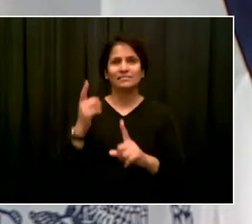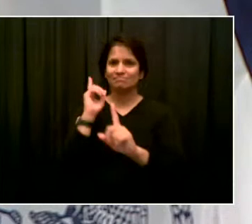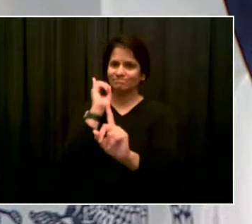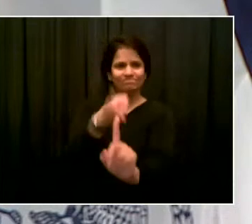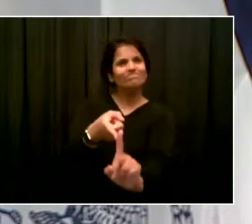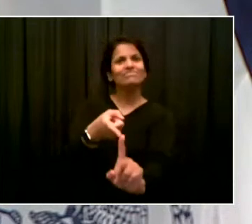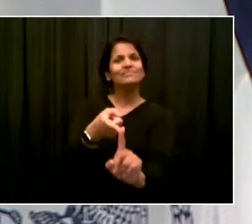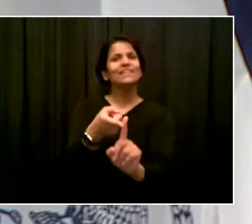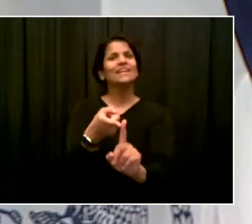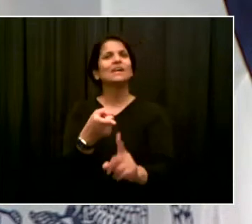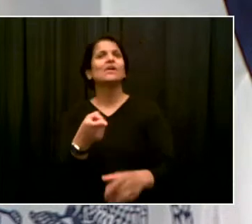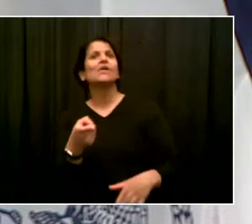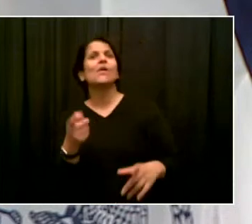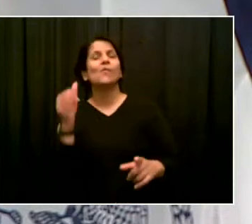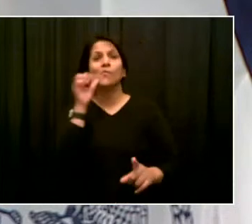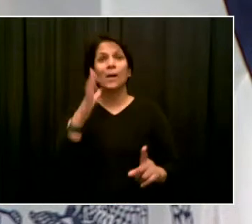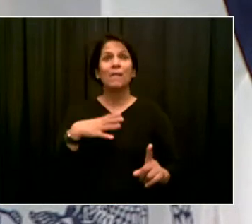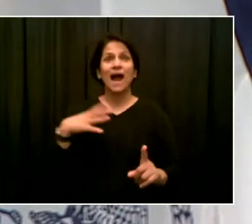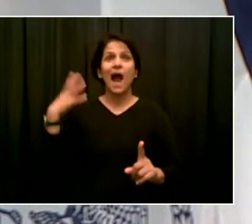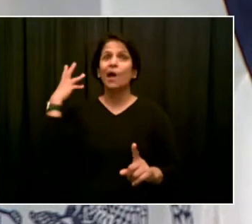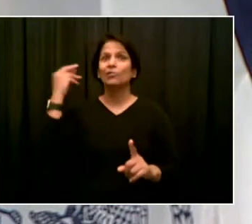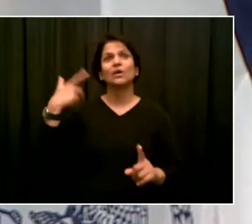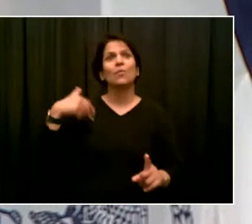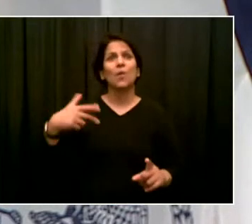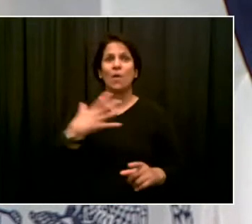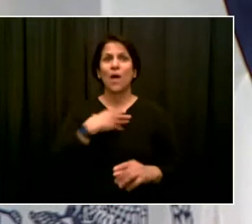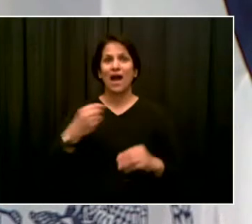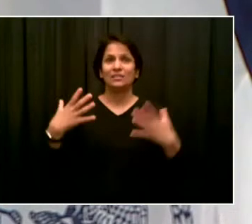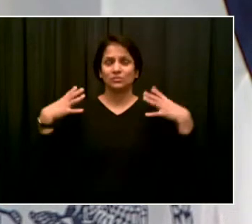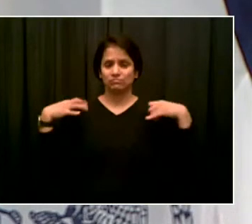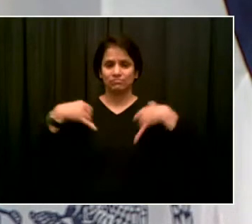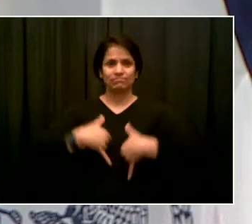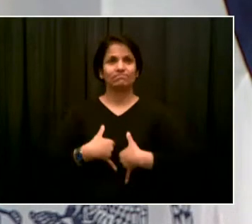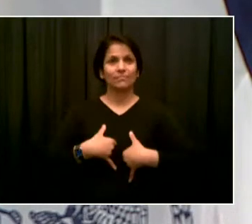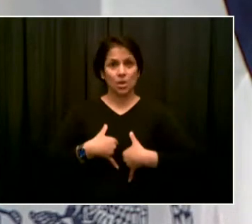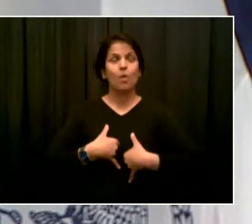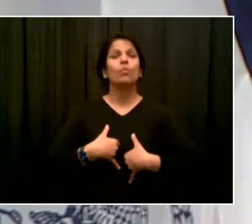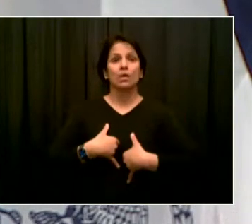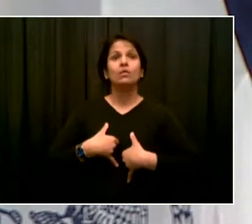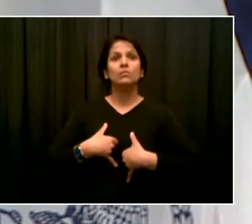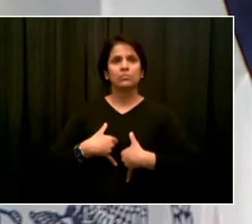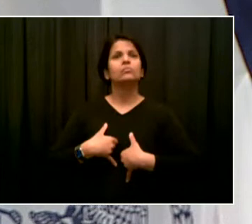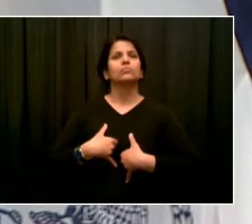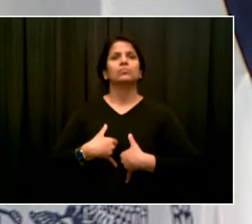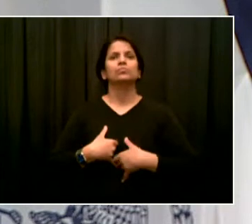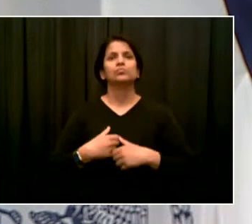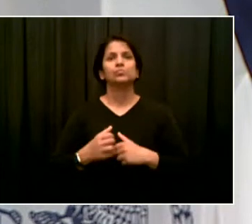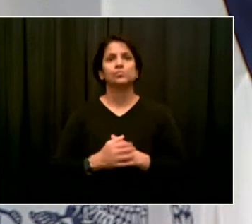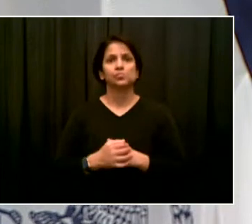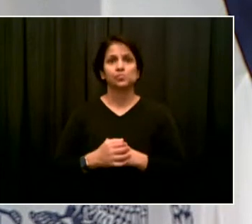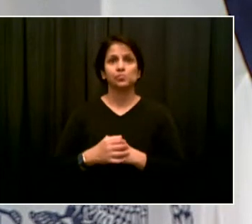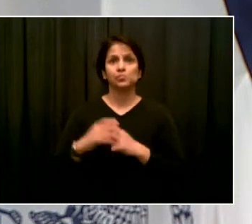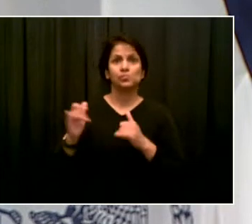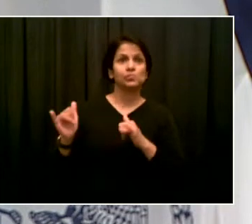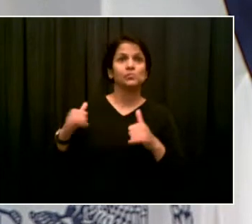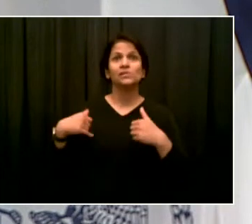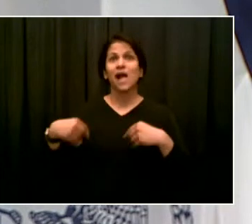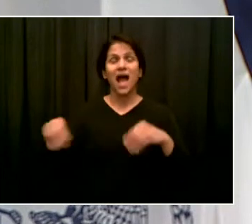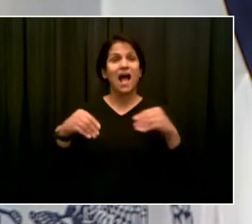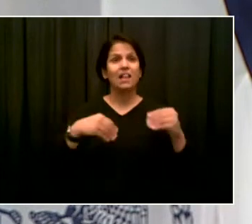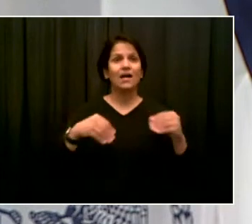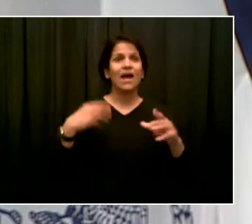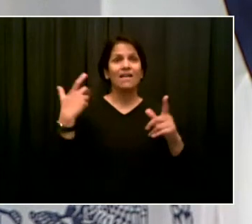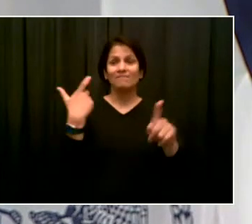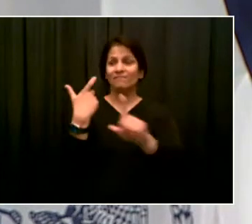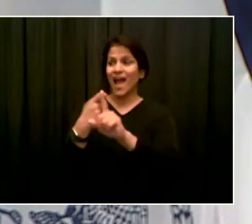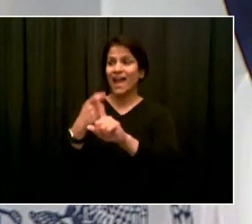wearing, the white medical coat, actually hawking the vaccine. It was really something. She was saying,